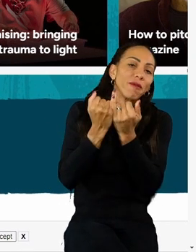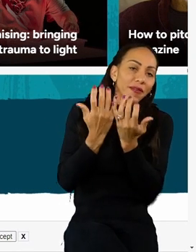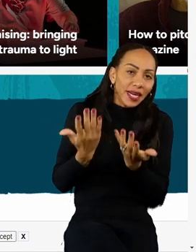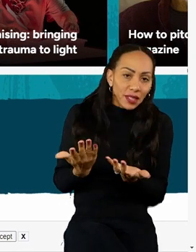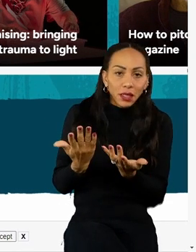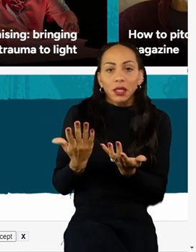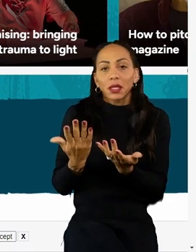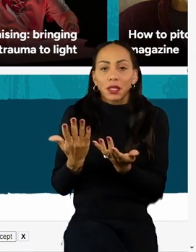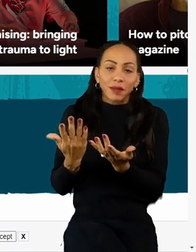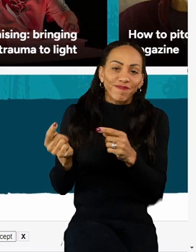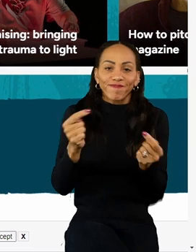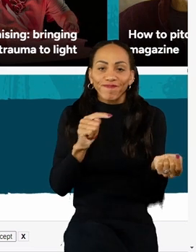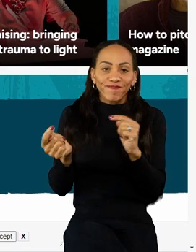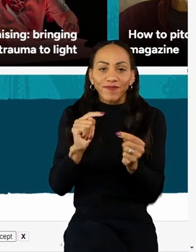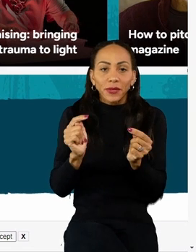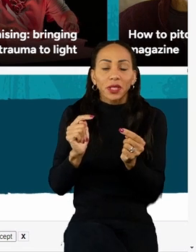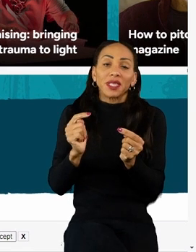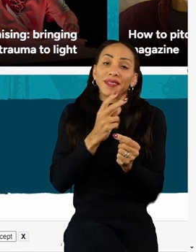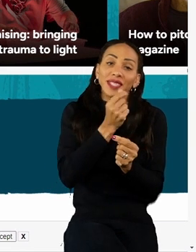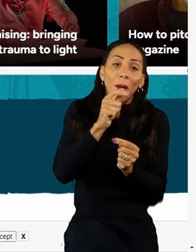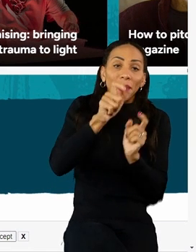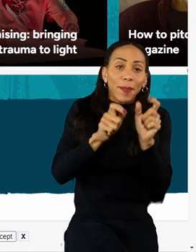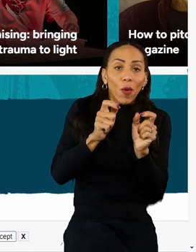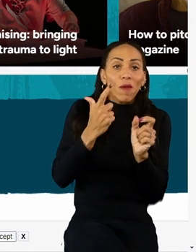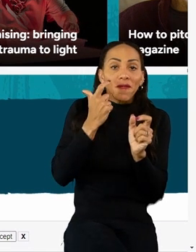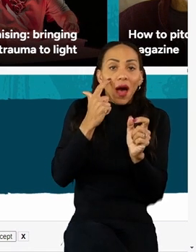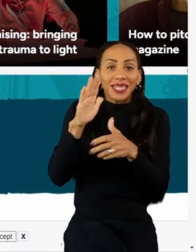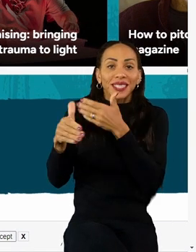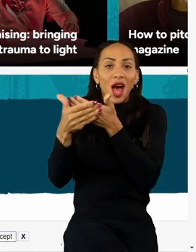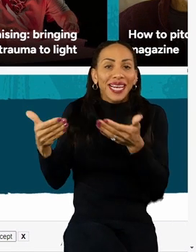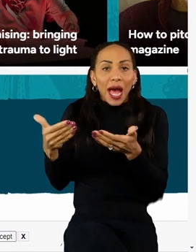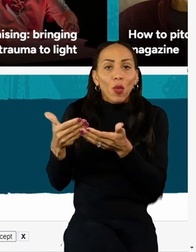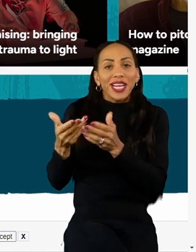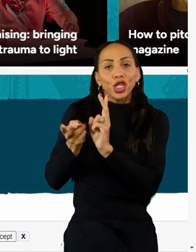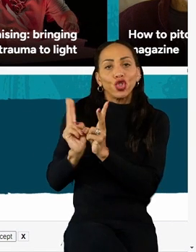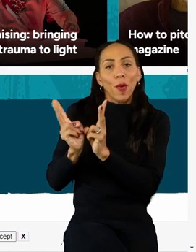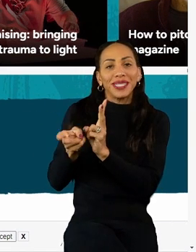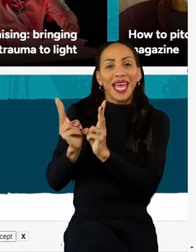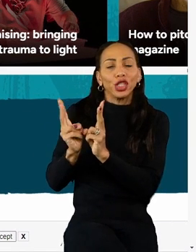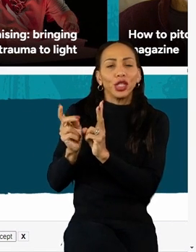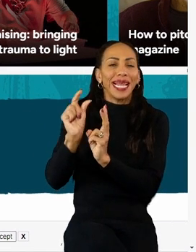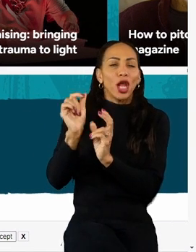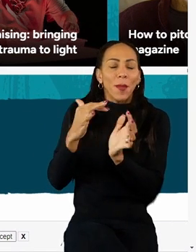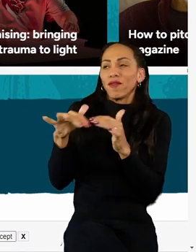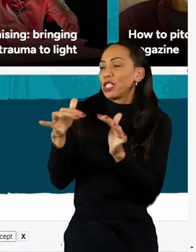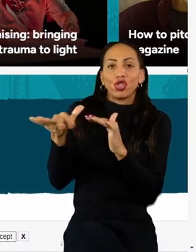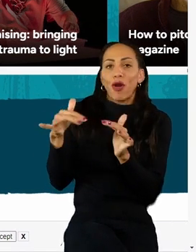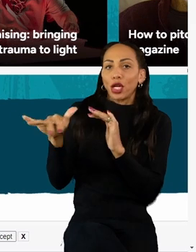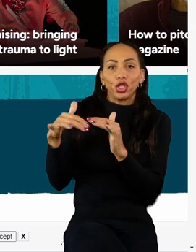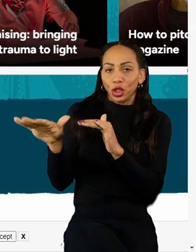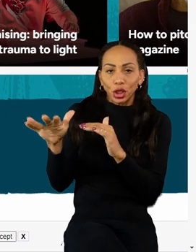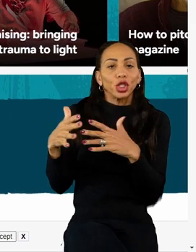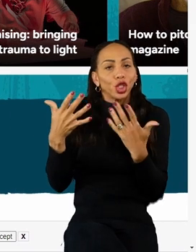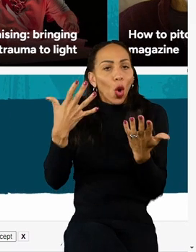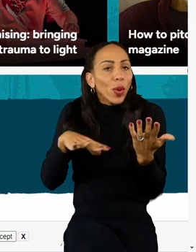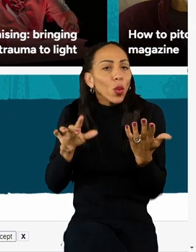various feedback around conflict of access with sign language interpretation being a huge distraction for certain members of our